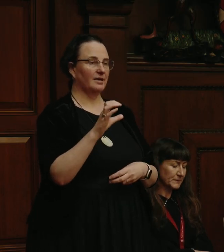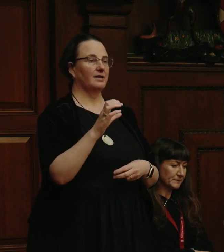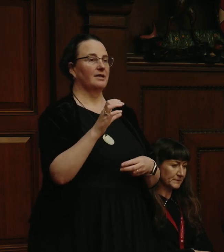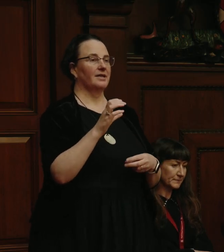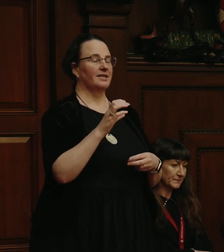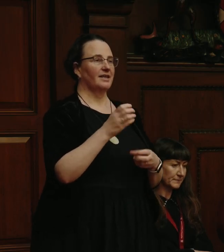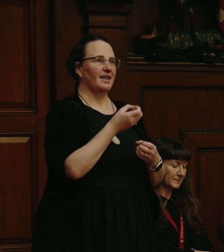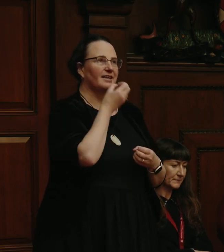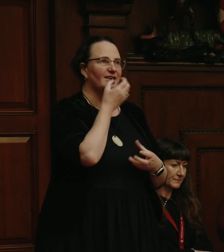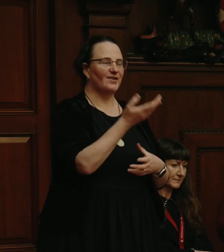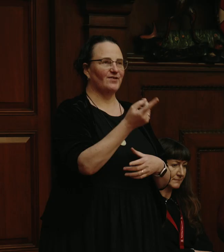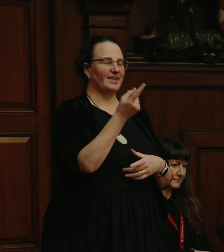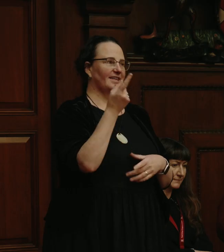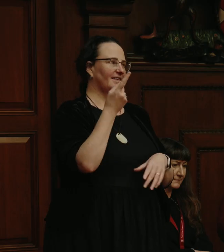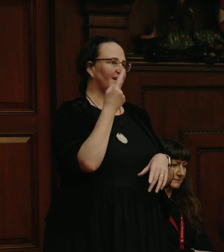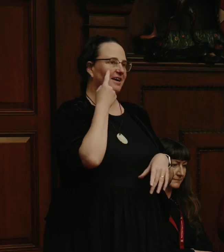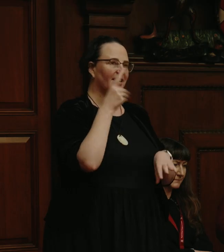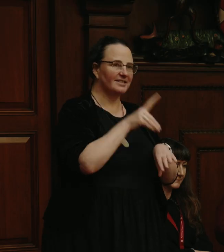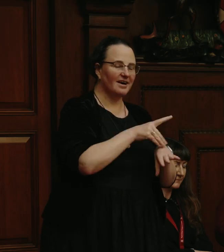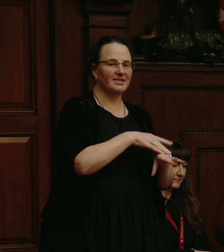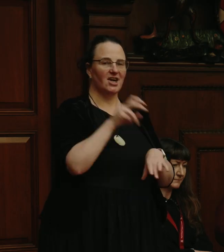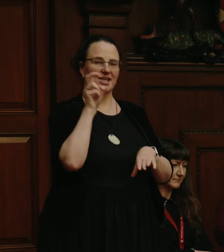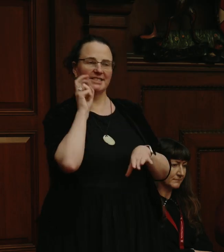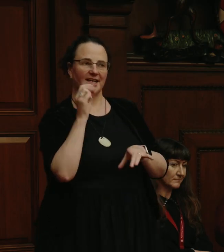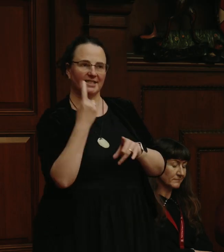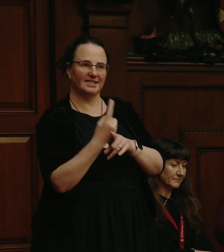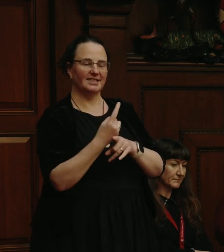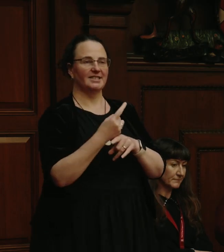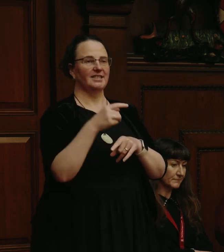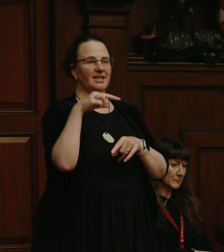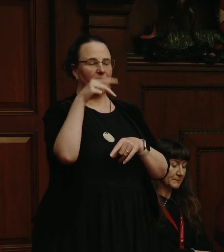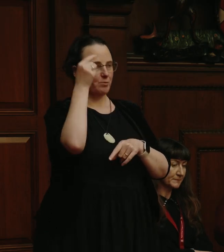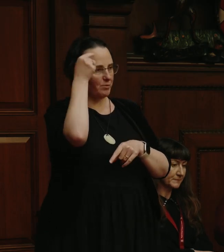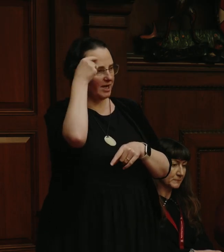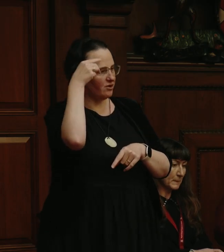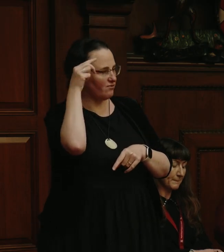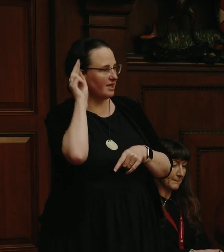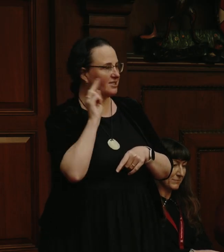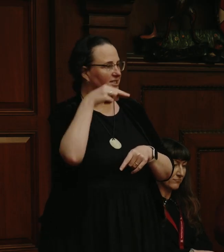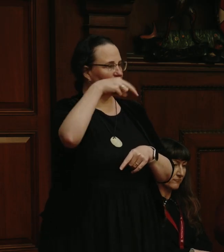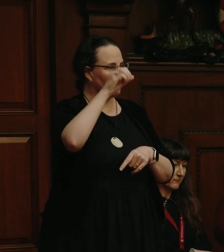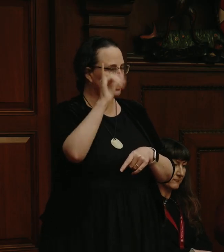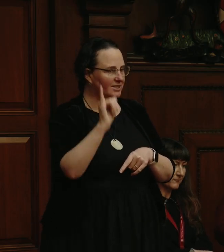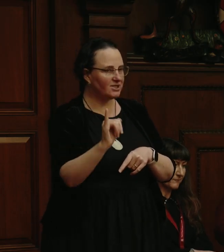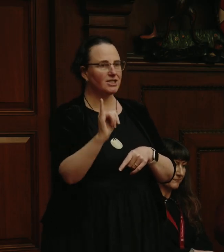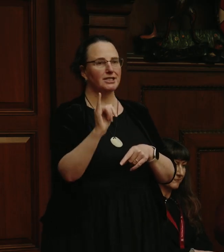lovely ophthalmologist, have dental input, have neurology input. That would be the ideal.